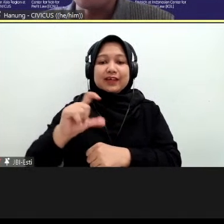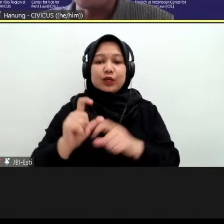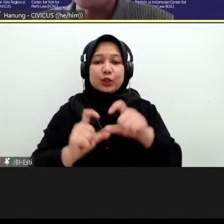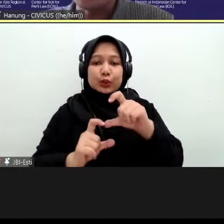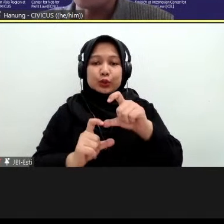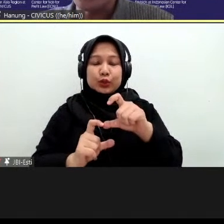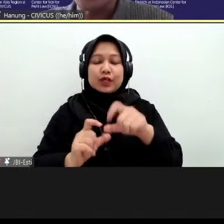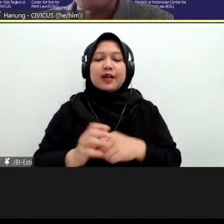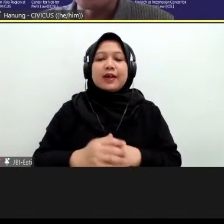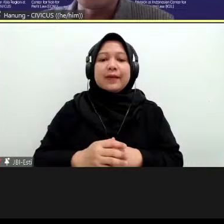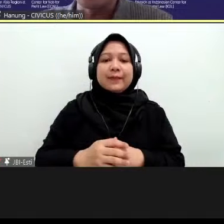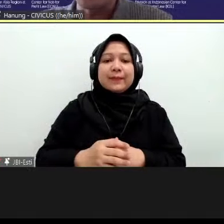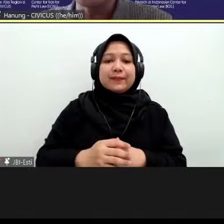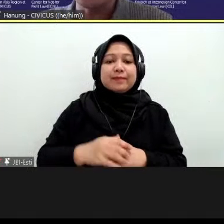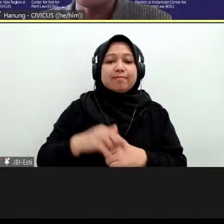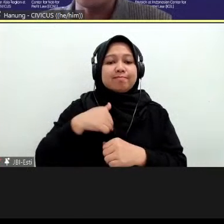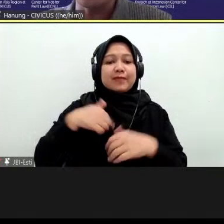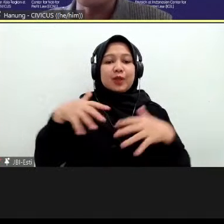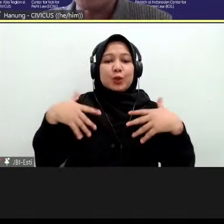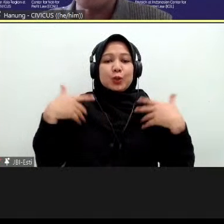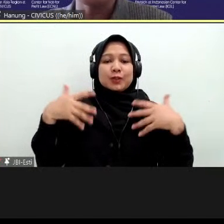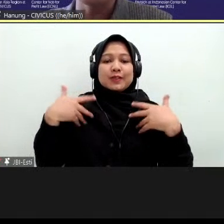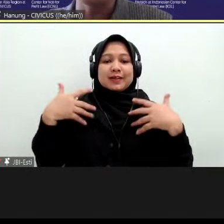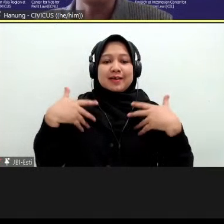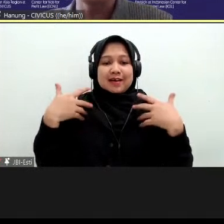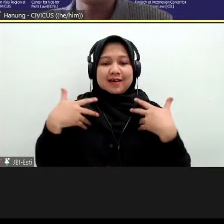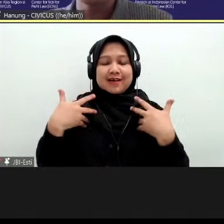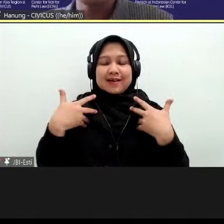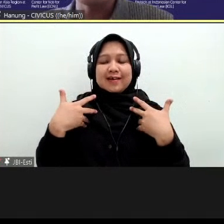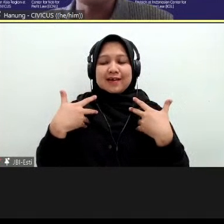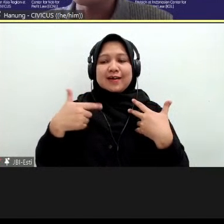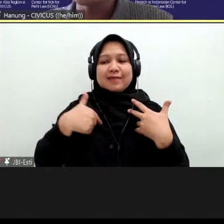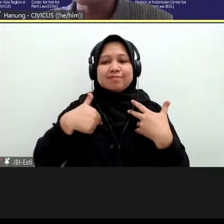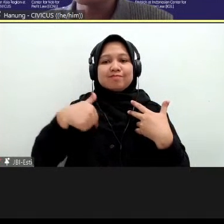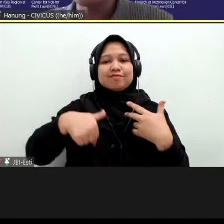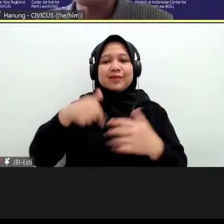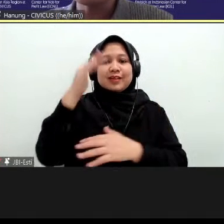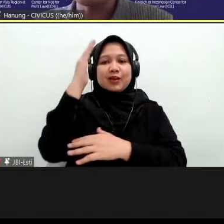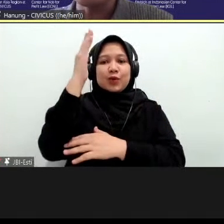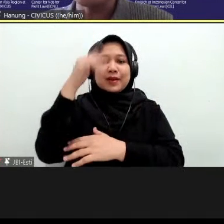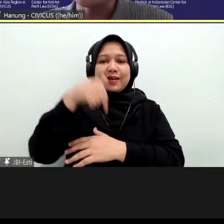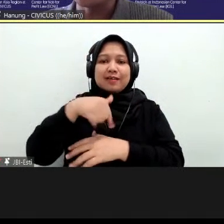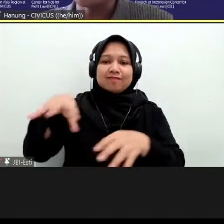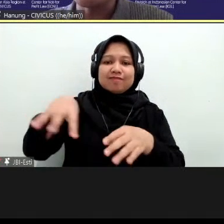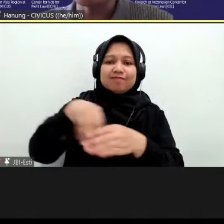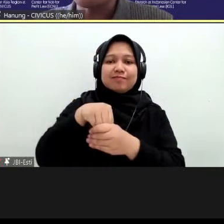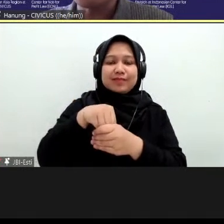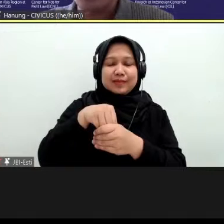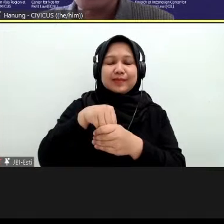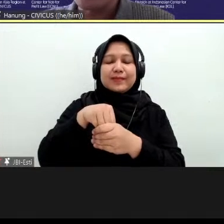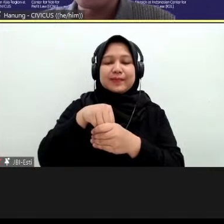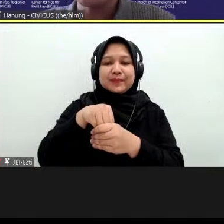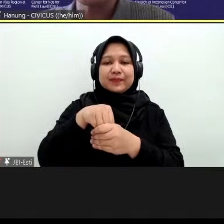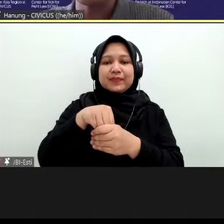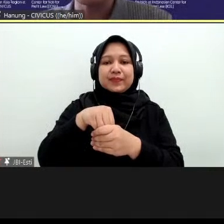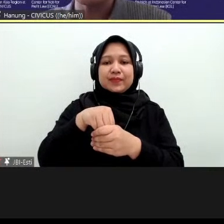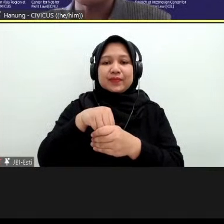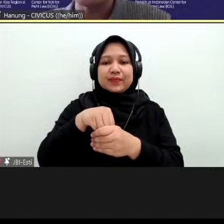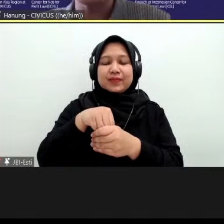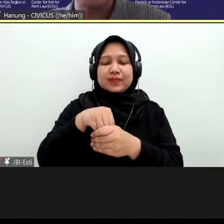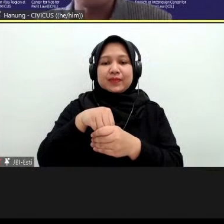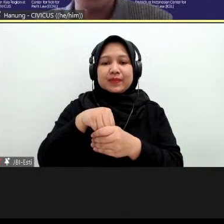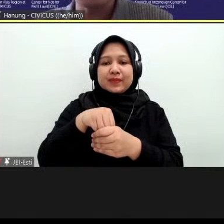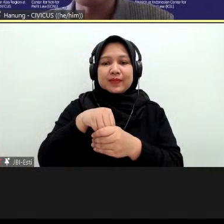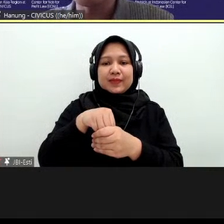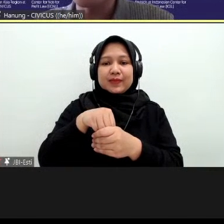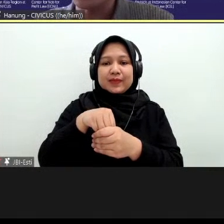with today's webinar, and also as part of the C20 Working Group of Civic Space, and